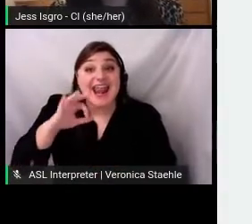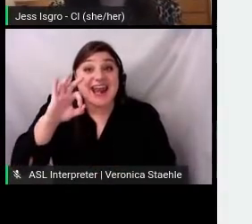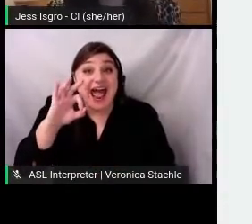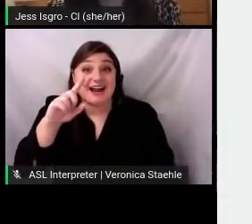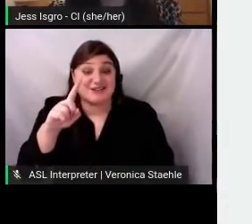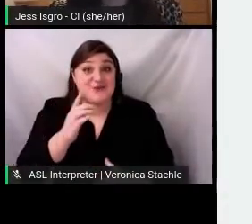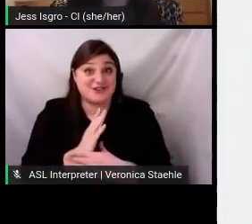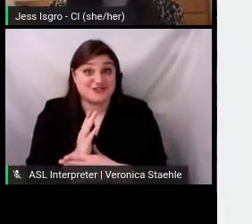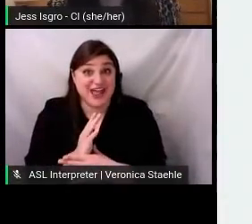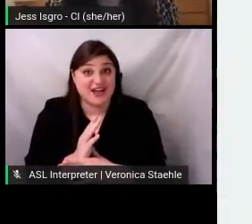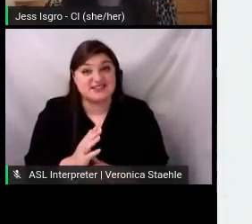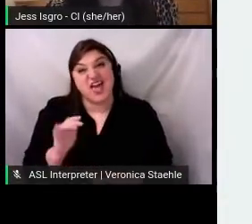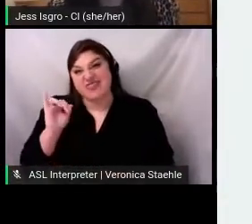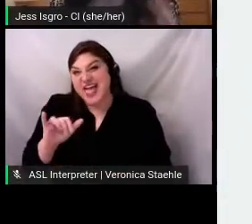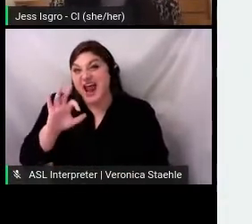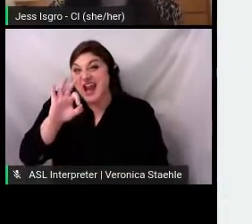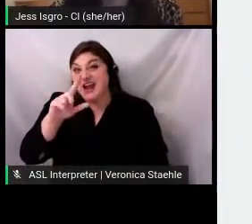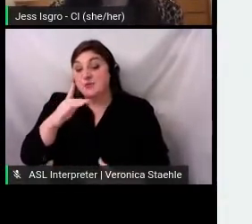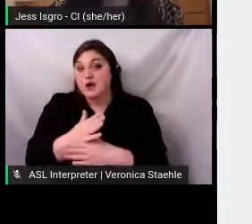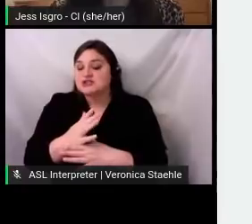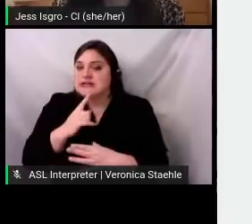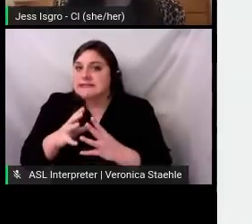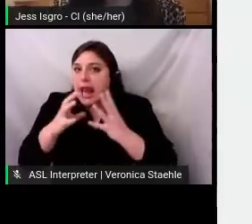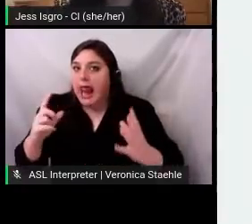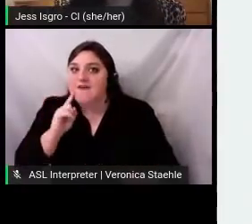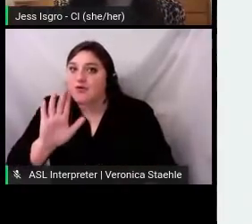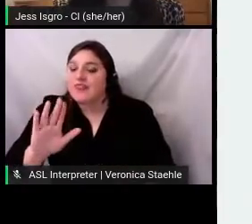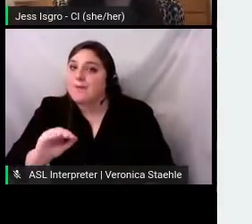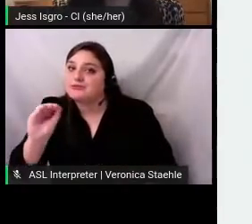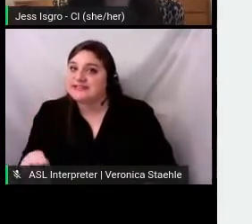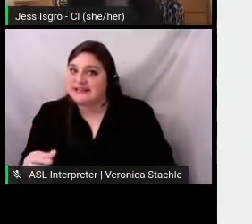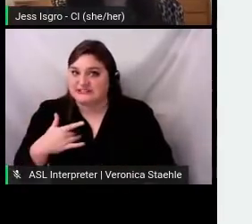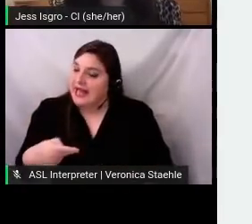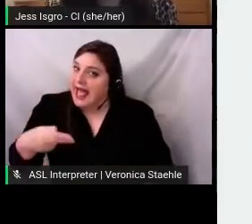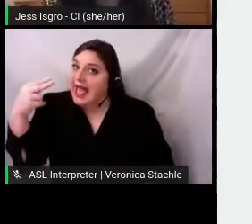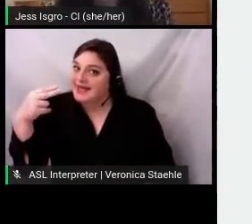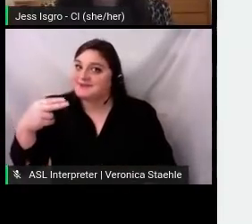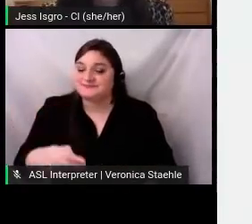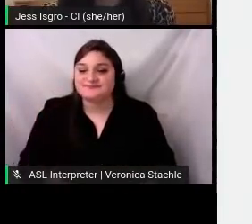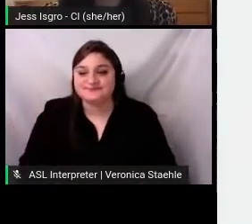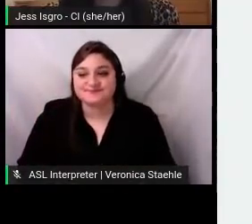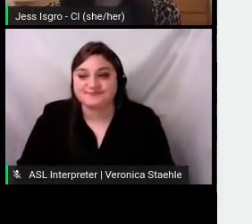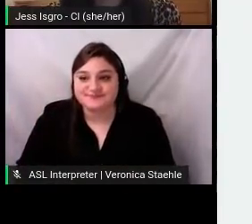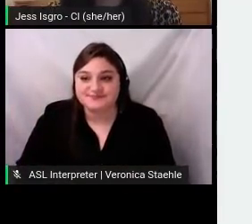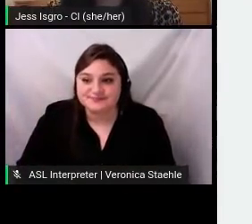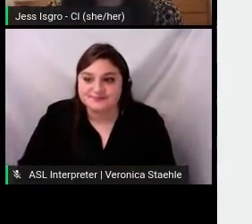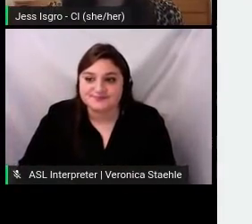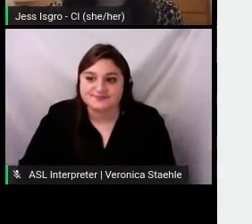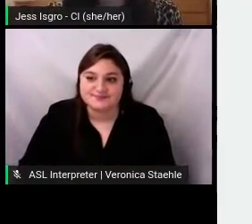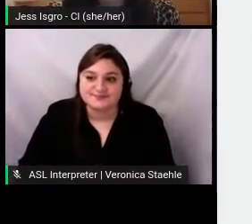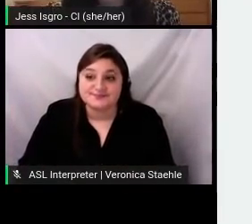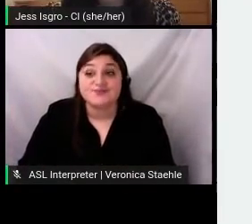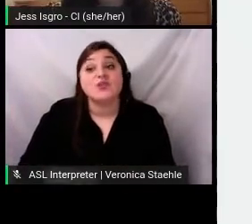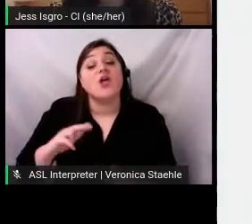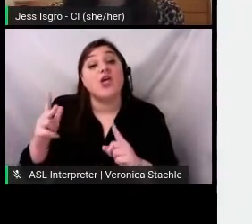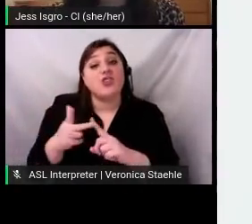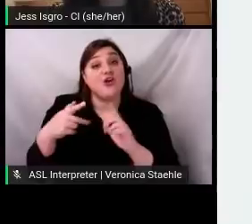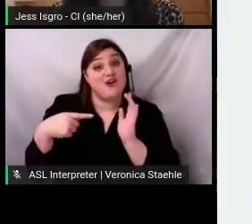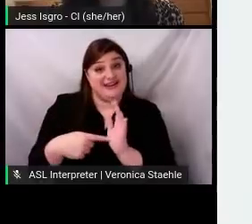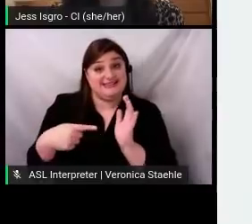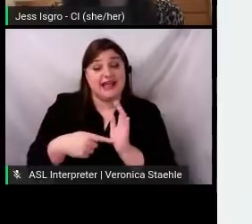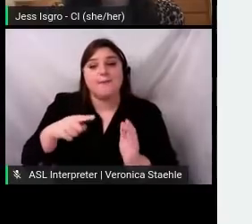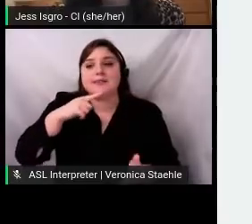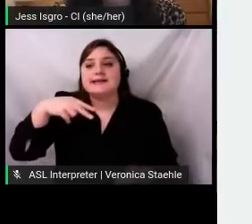times more than shares on their other posts in the surrounding weeks. And third, we have an example from the Dance Theater of Harlem from a